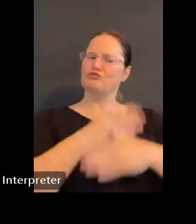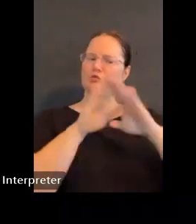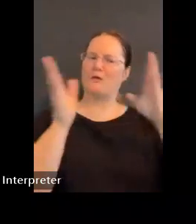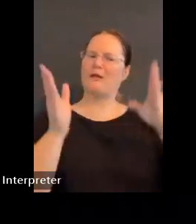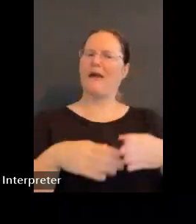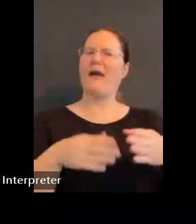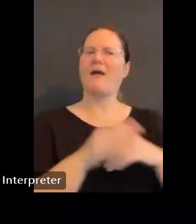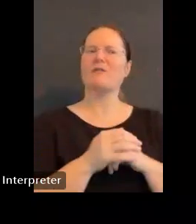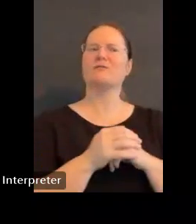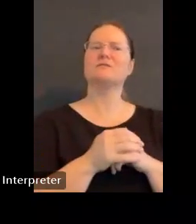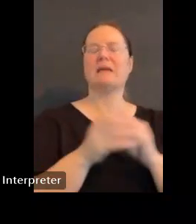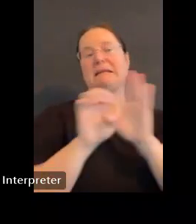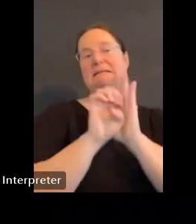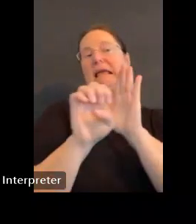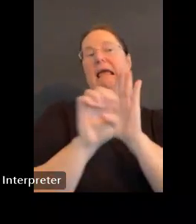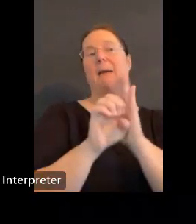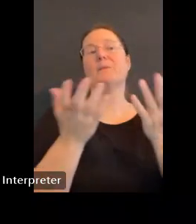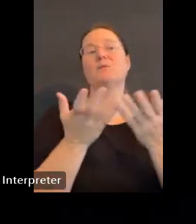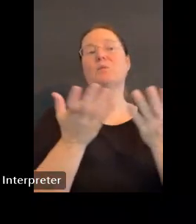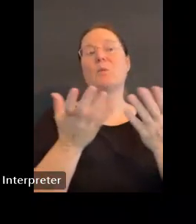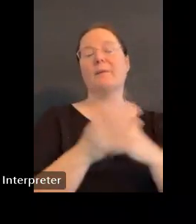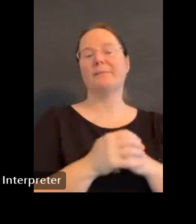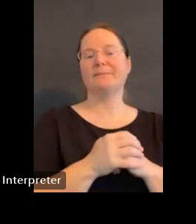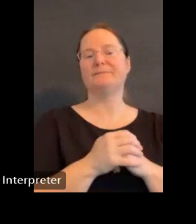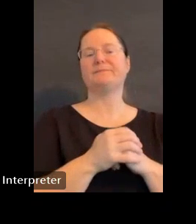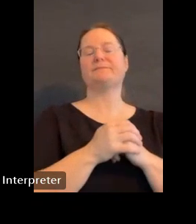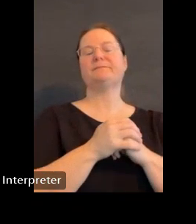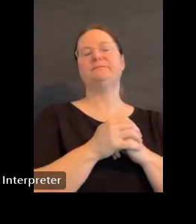some examples of this include